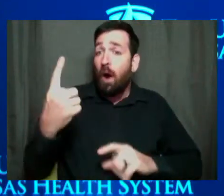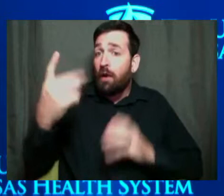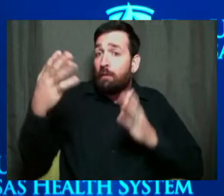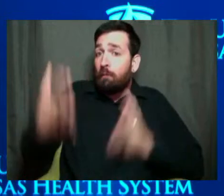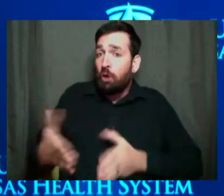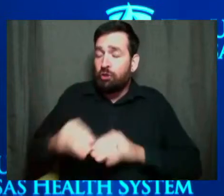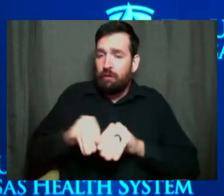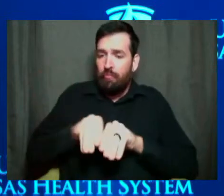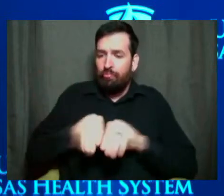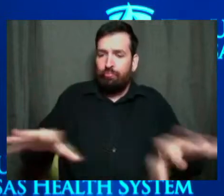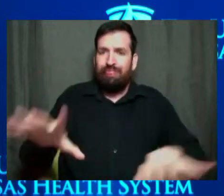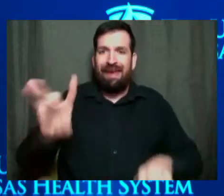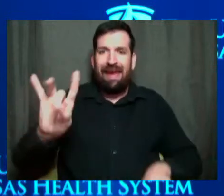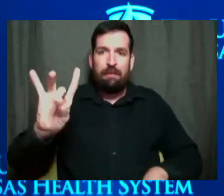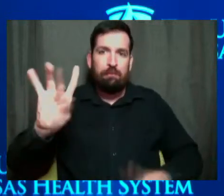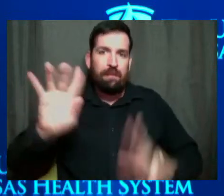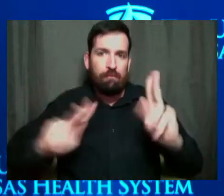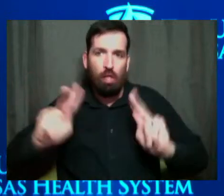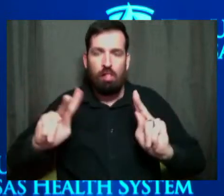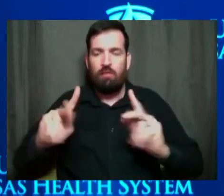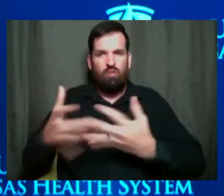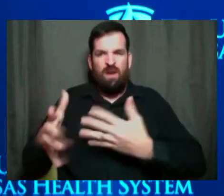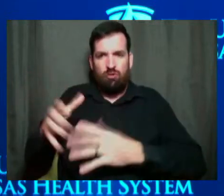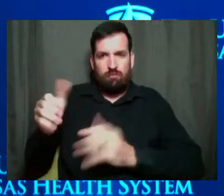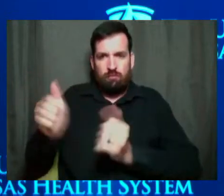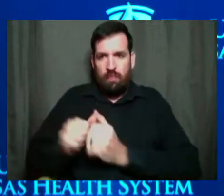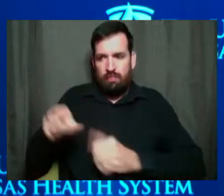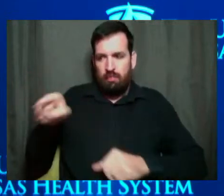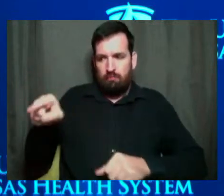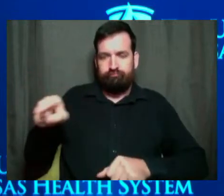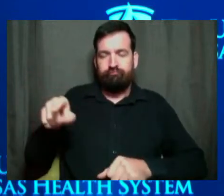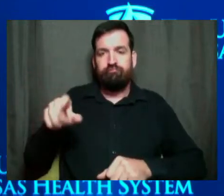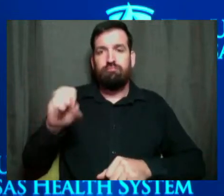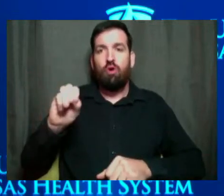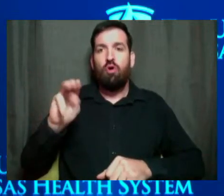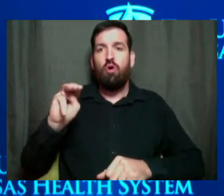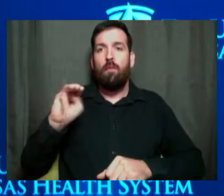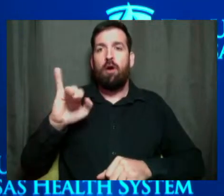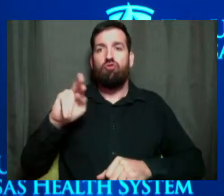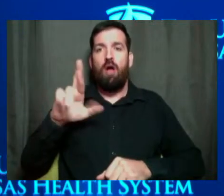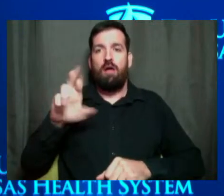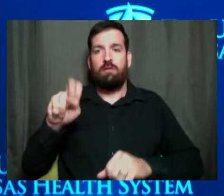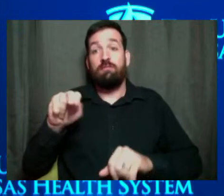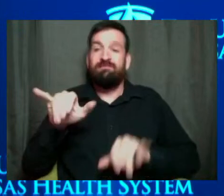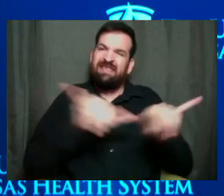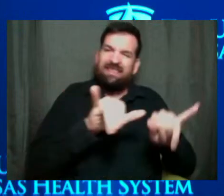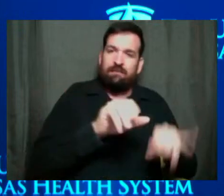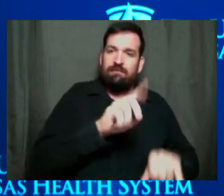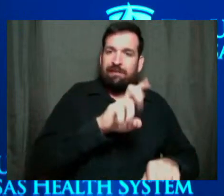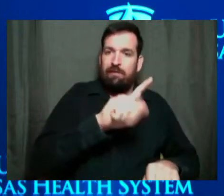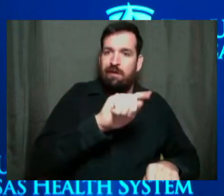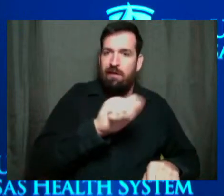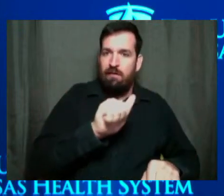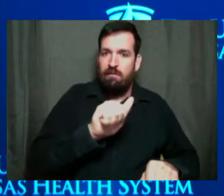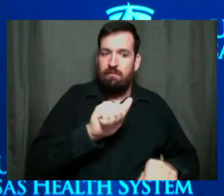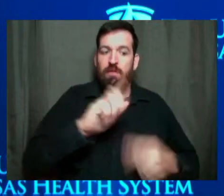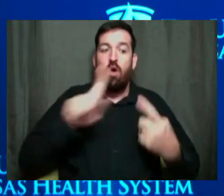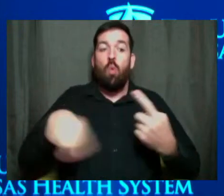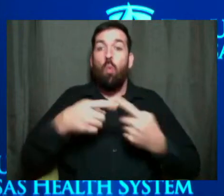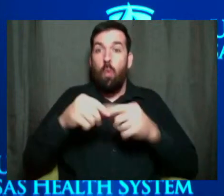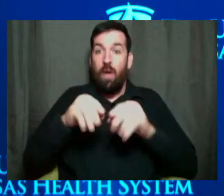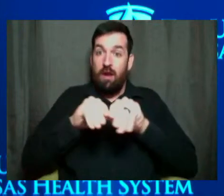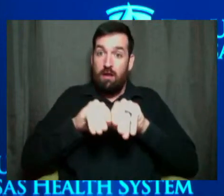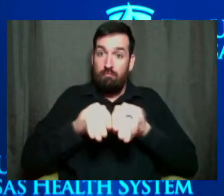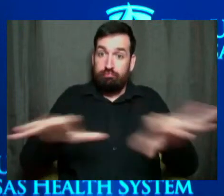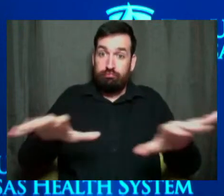whatever the number is with the Omicron variant as it was with the Delta variant, then remember that once you've got the infection in a population,